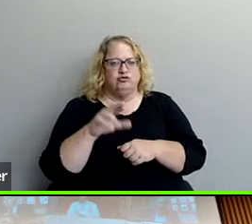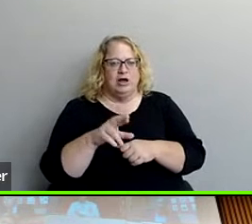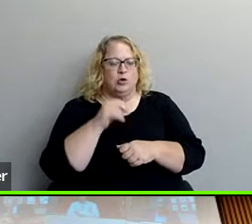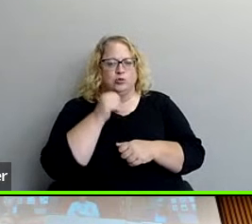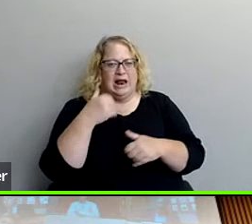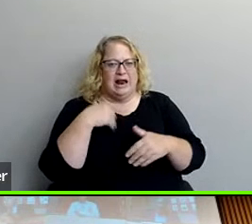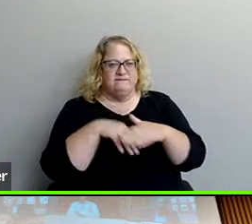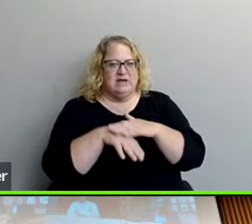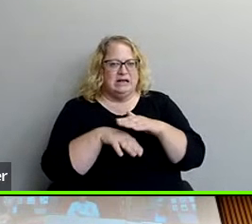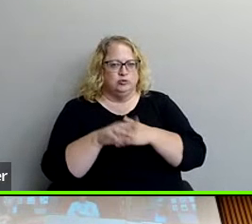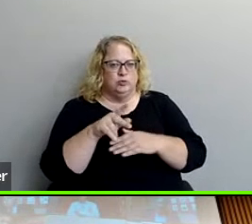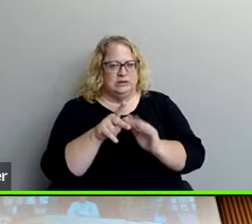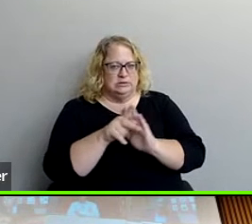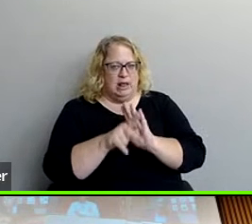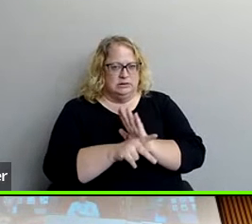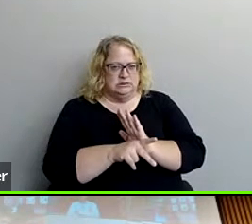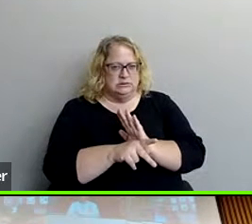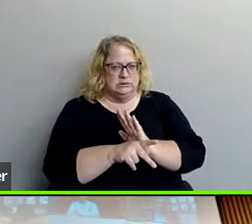to these policies.